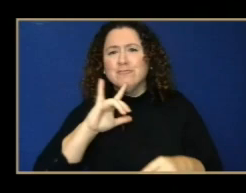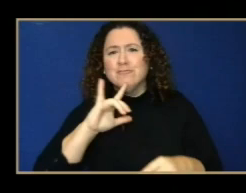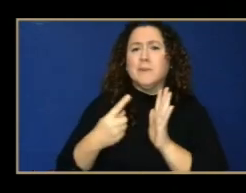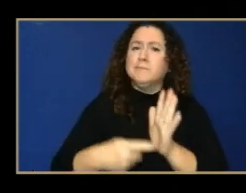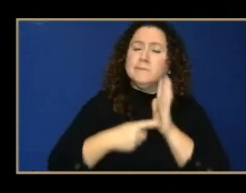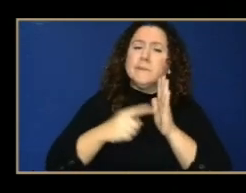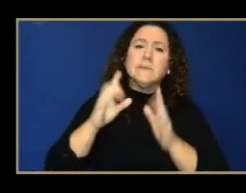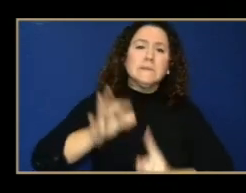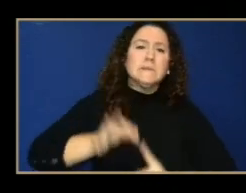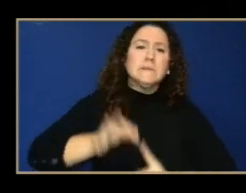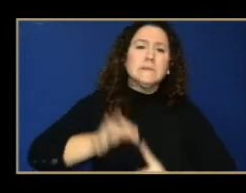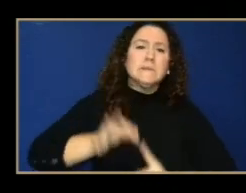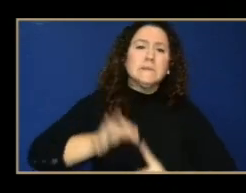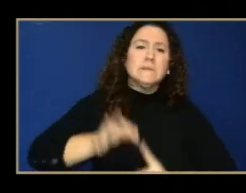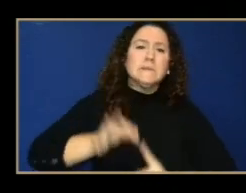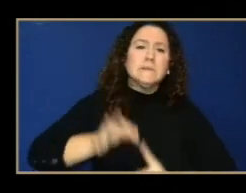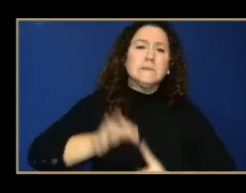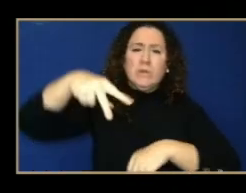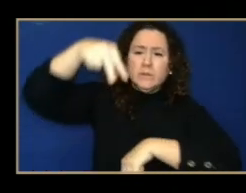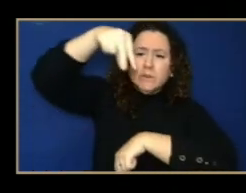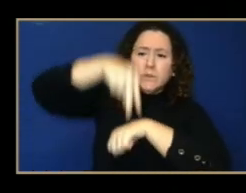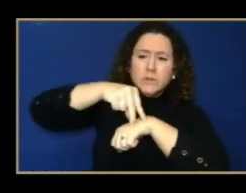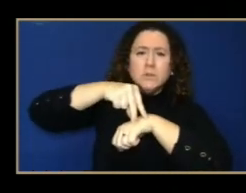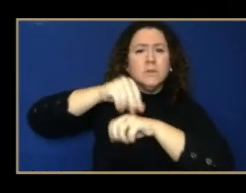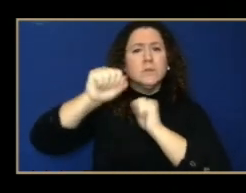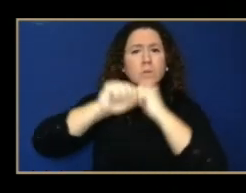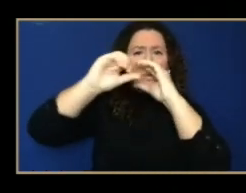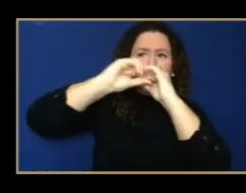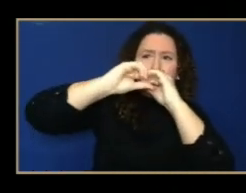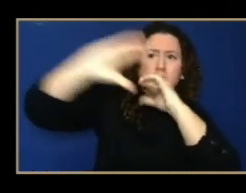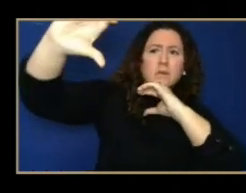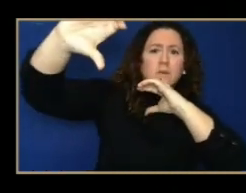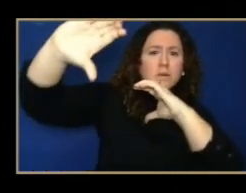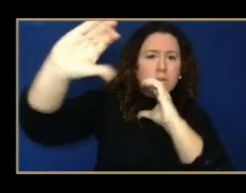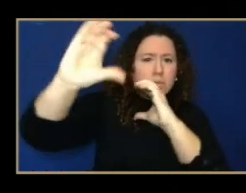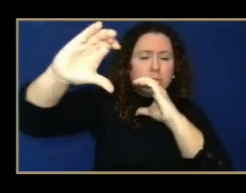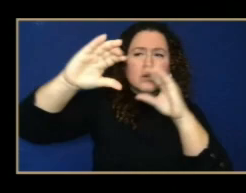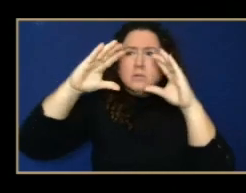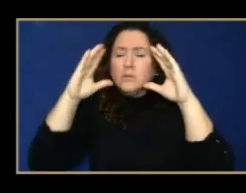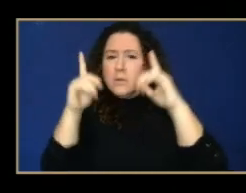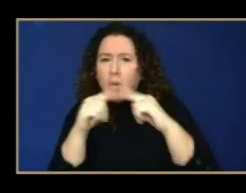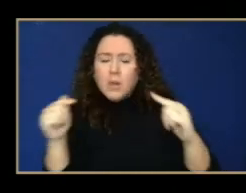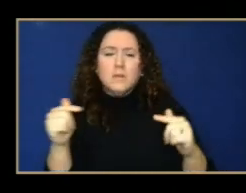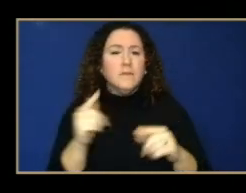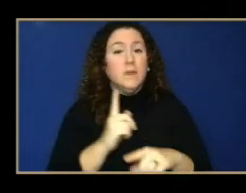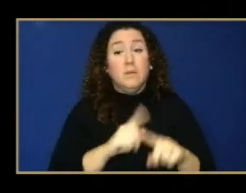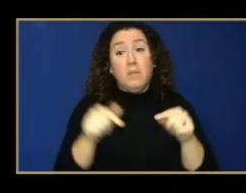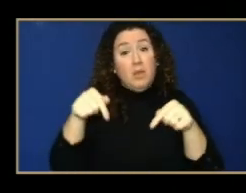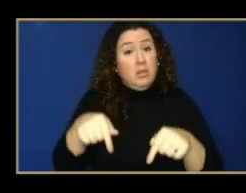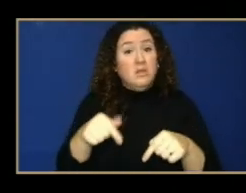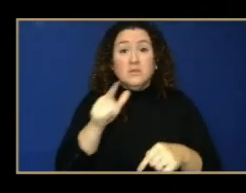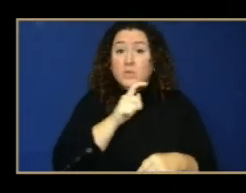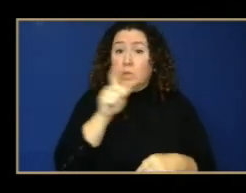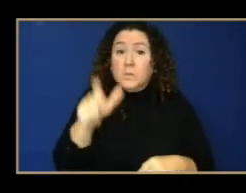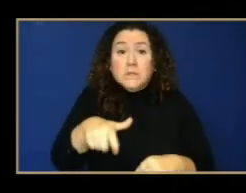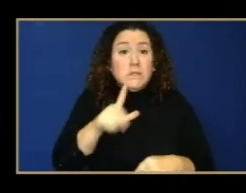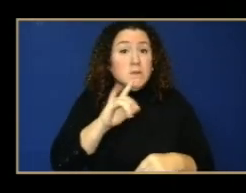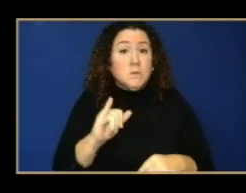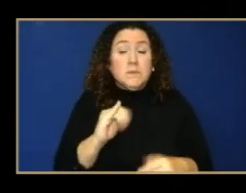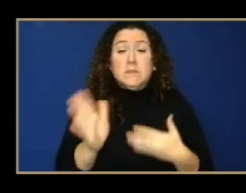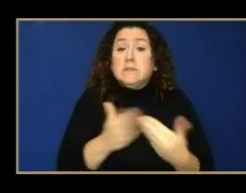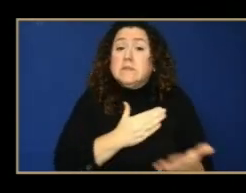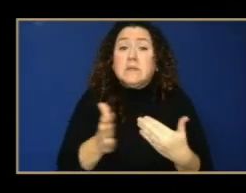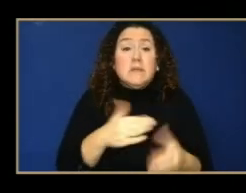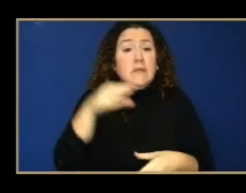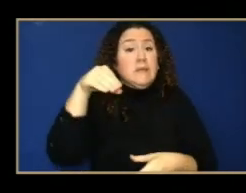photos of the planets. But with these, there's so many opportunities, even from well-lit cities, from bright cities. You can see the points of light in